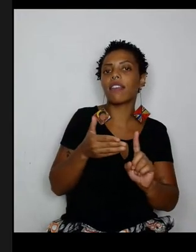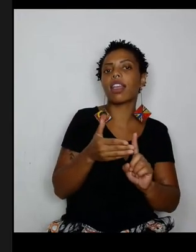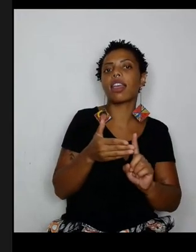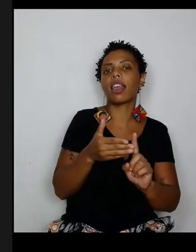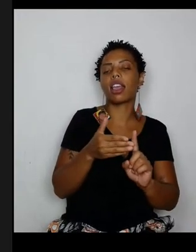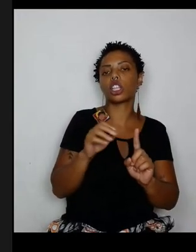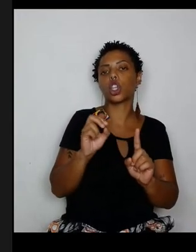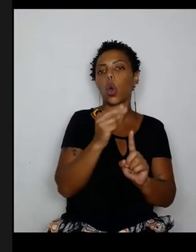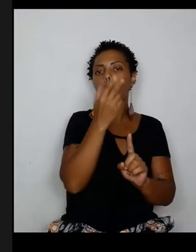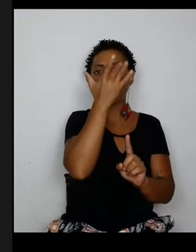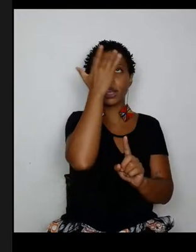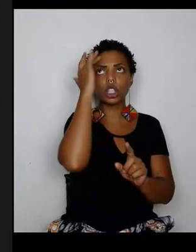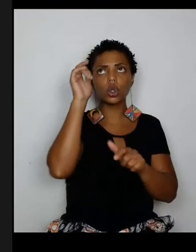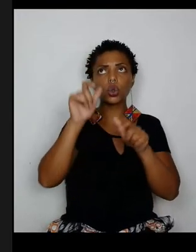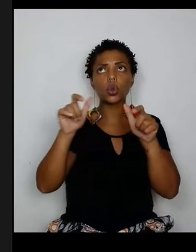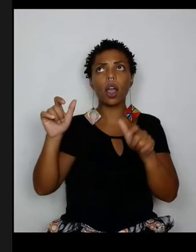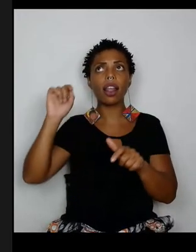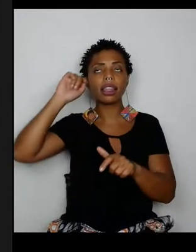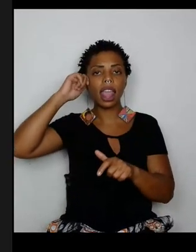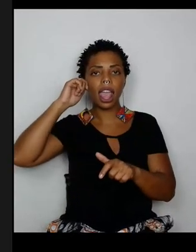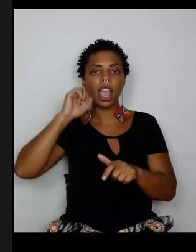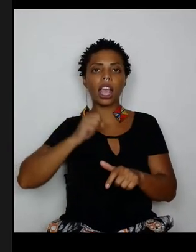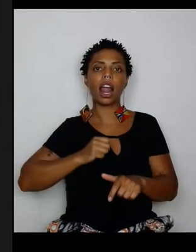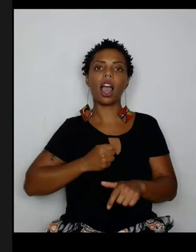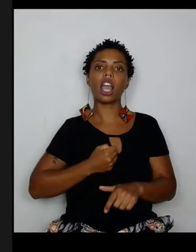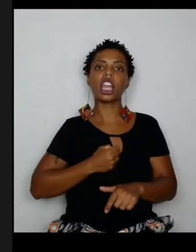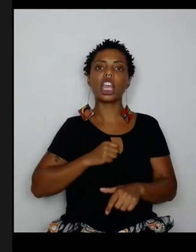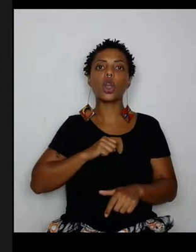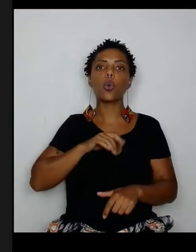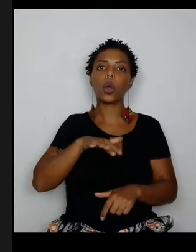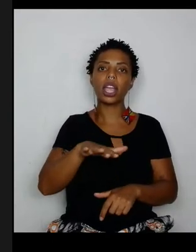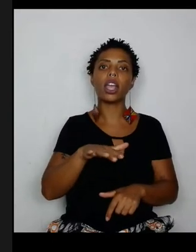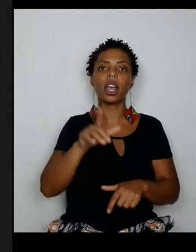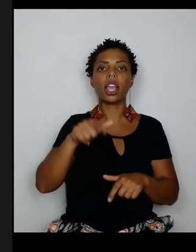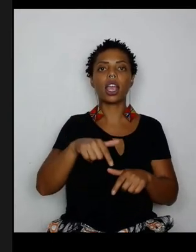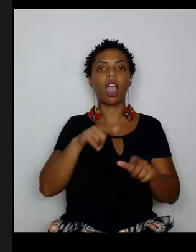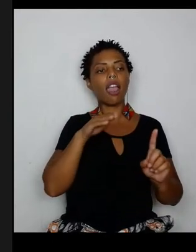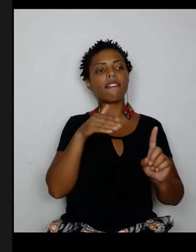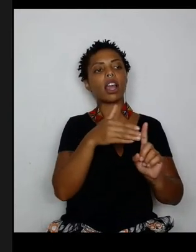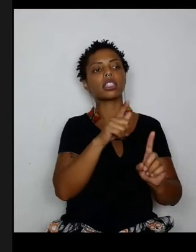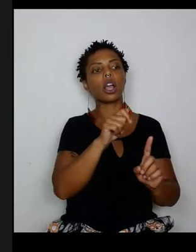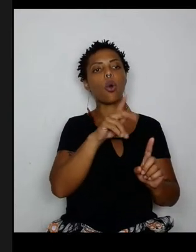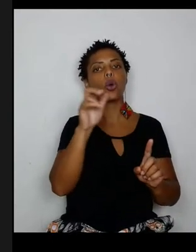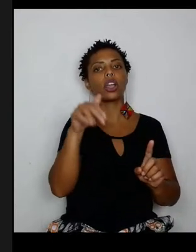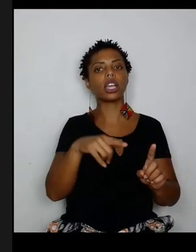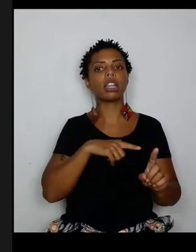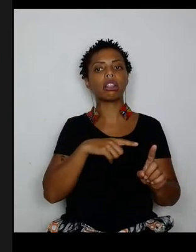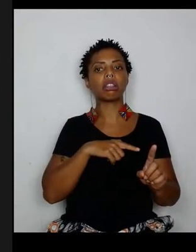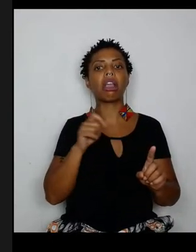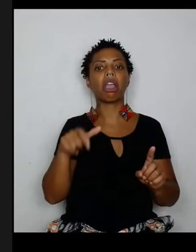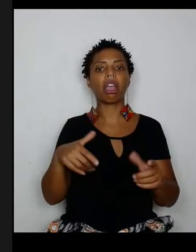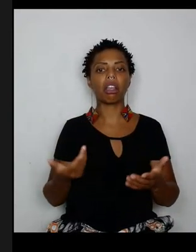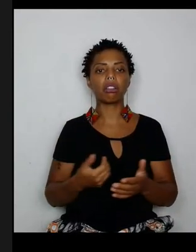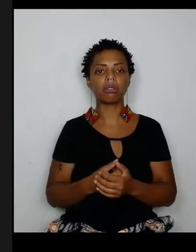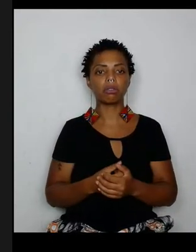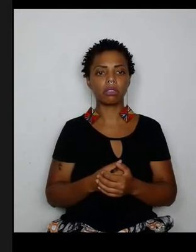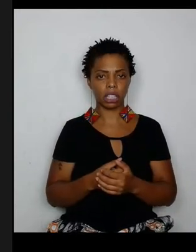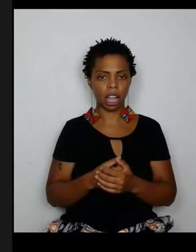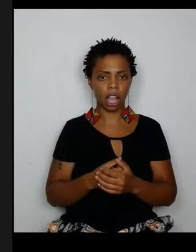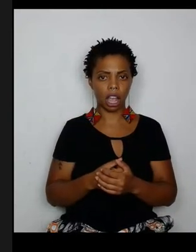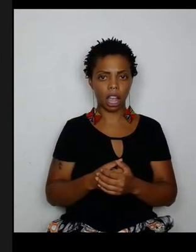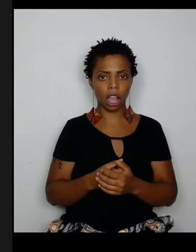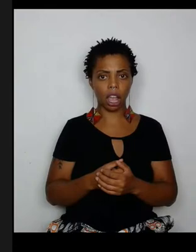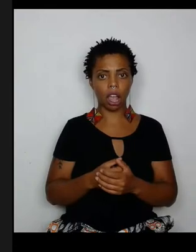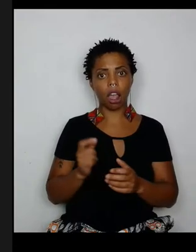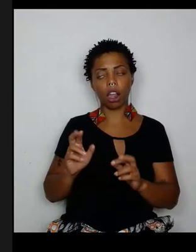i'm wondering if you might think about how or speak a little bit to the way that is perhaps different than someone like um guy tillum